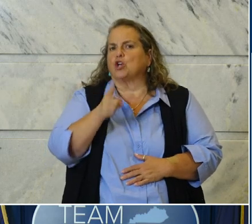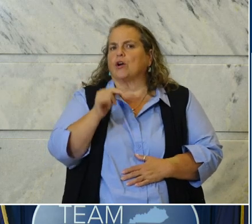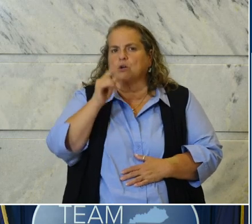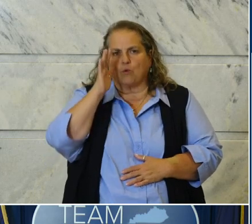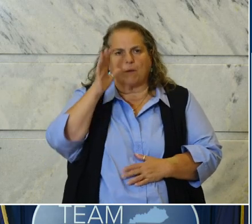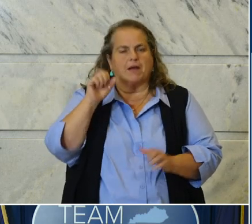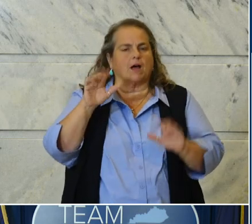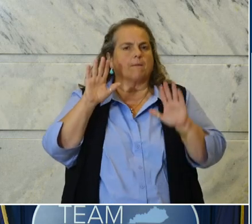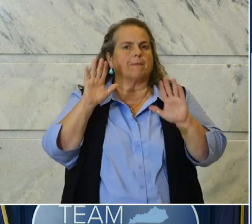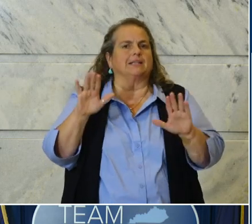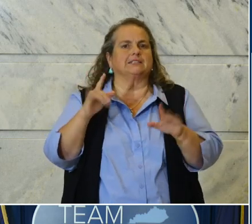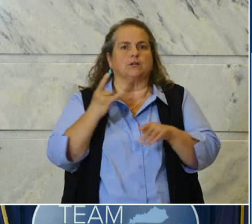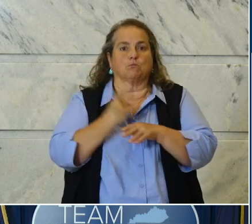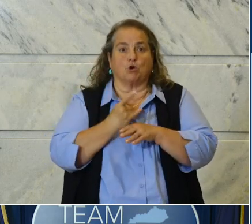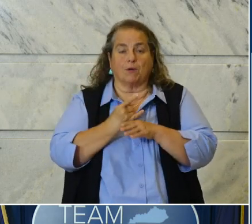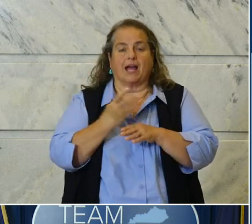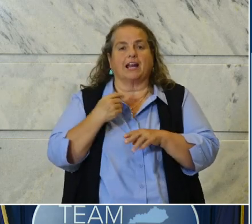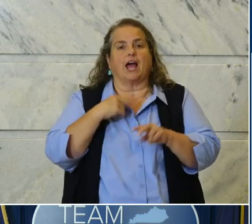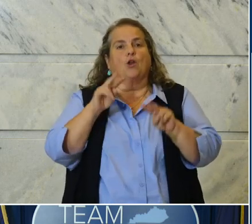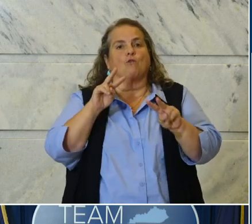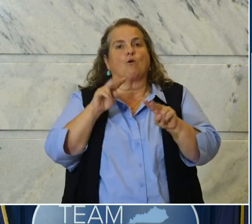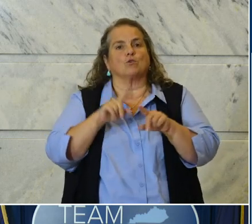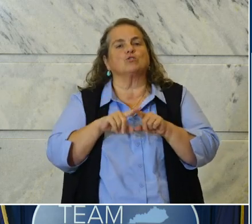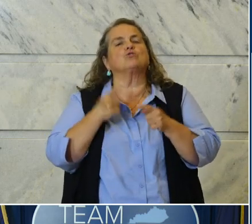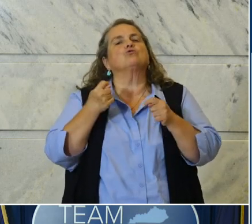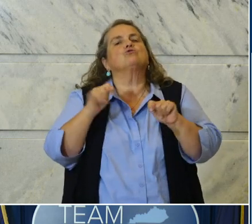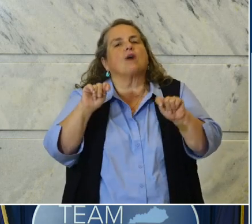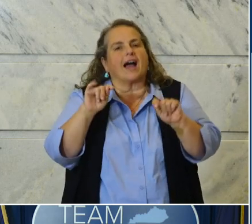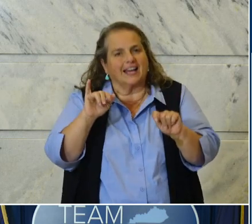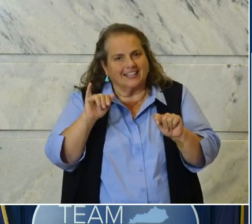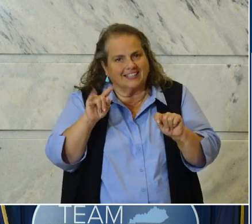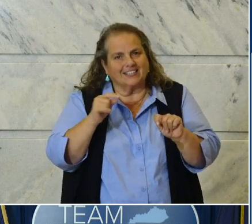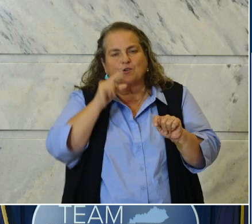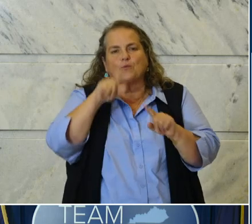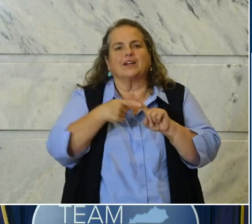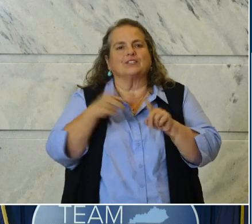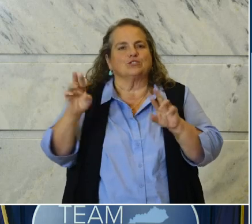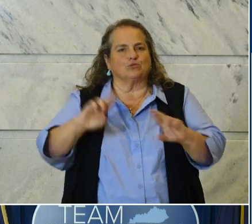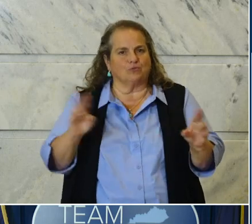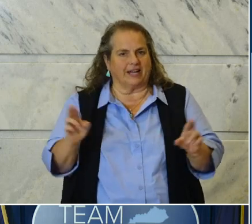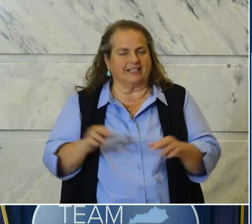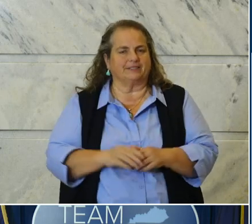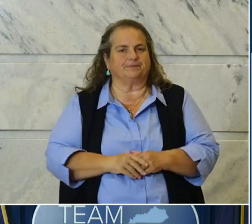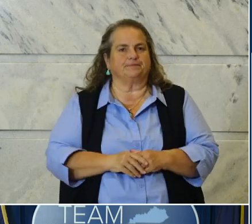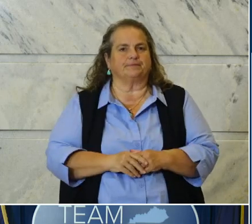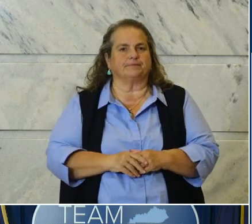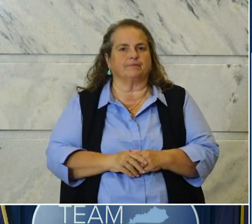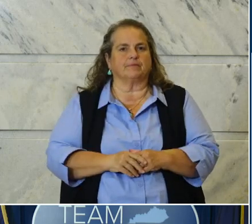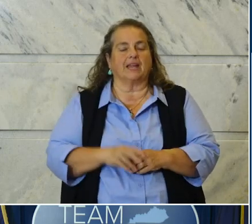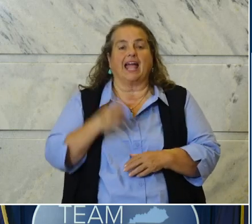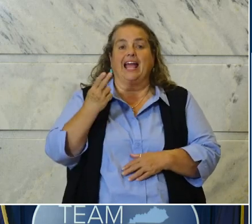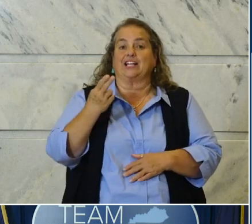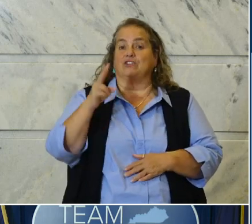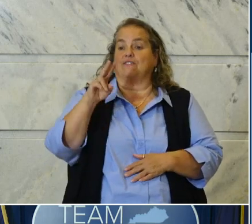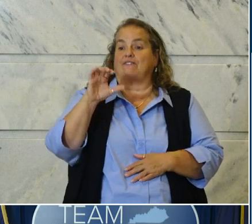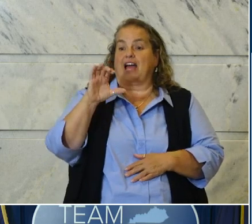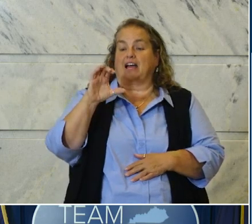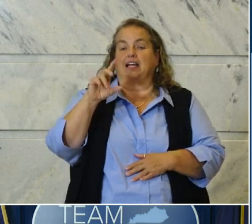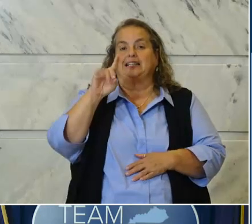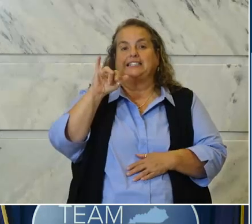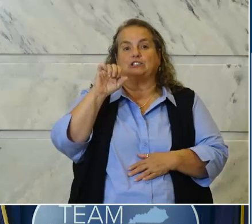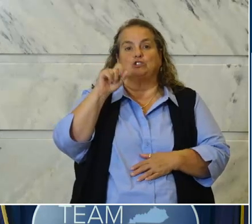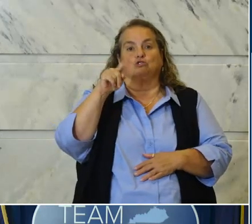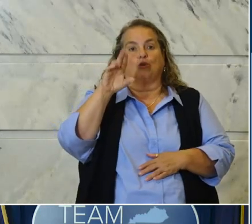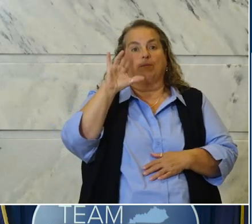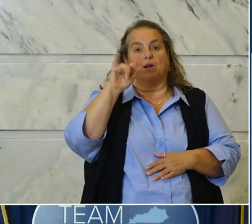amazing bourbon, and I look forward to trying it out when it's ready. All right, HVAC distributing. In